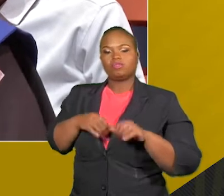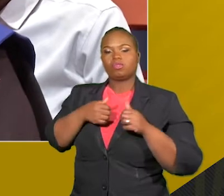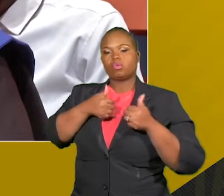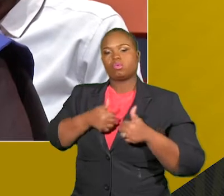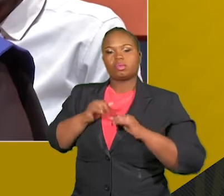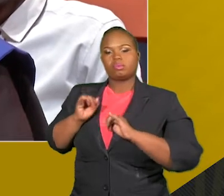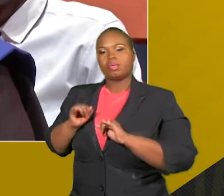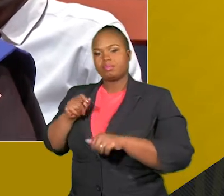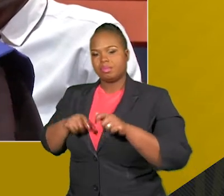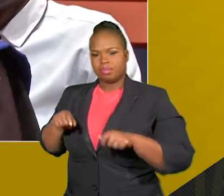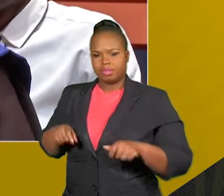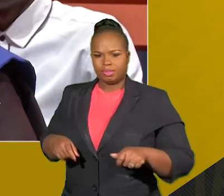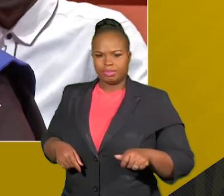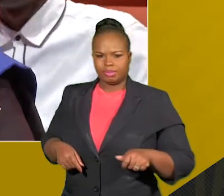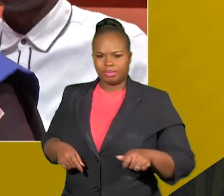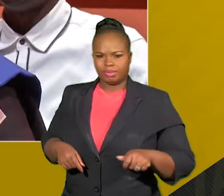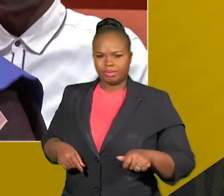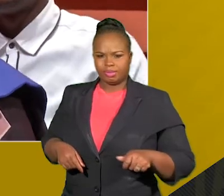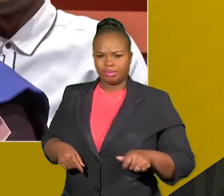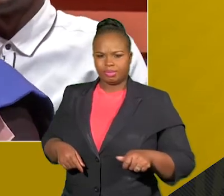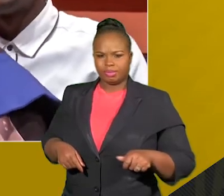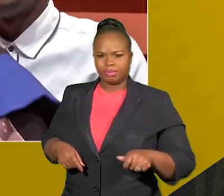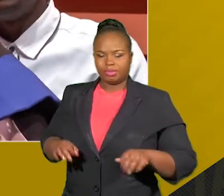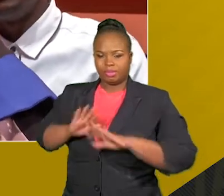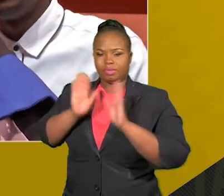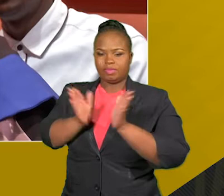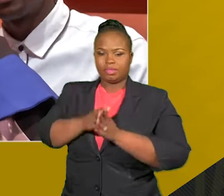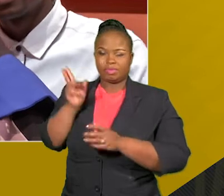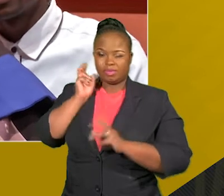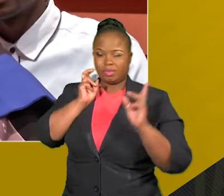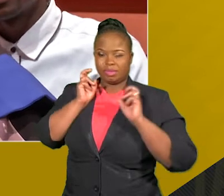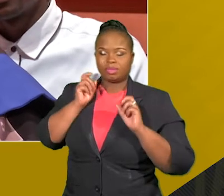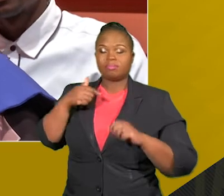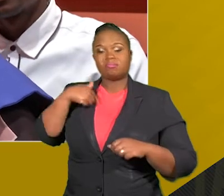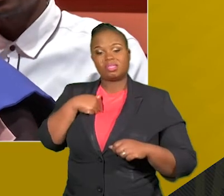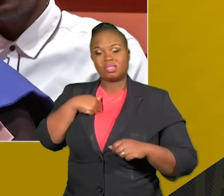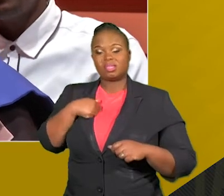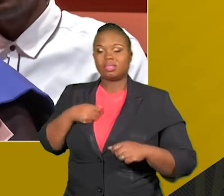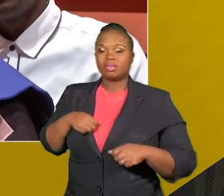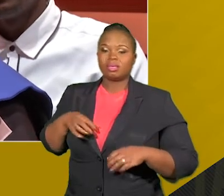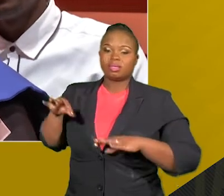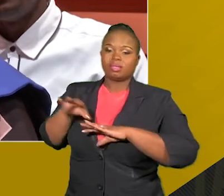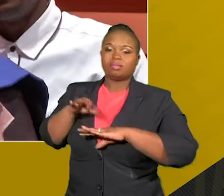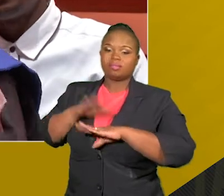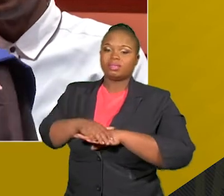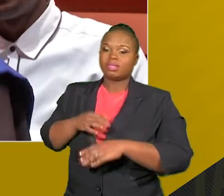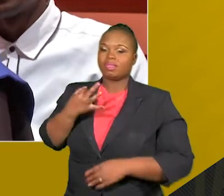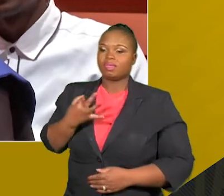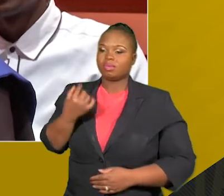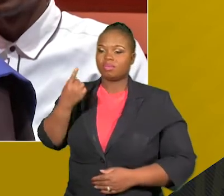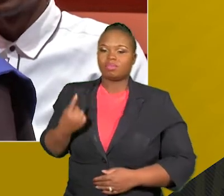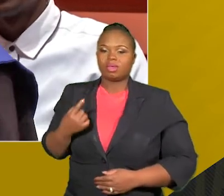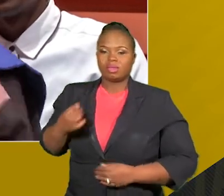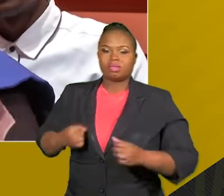the things that I heard of, I've got 31 years in marriage, 31 years in marriage. Yeah. I never